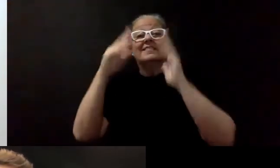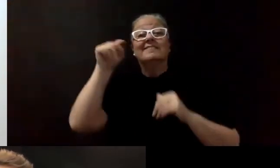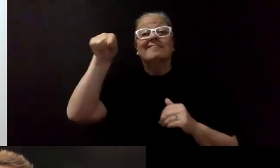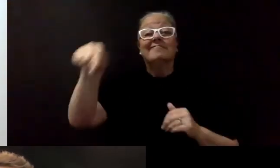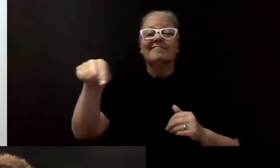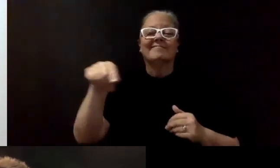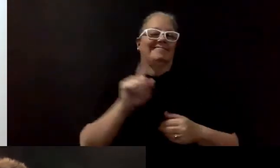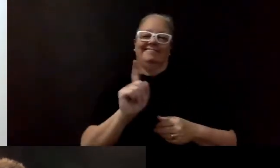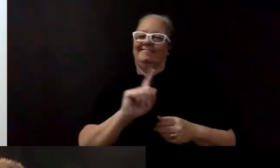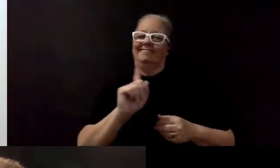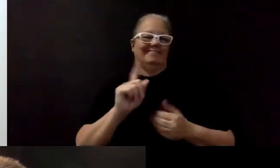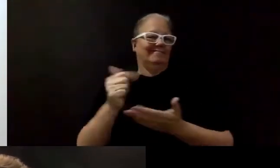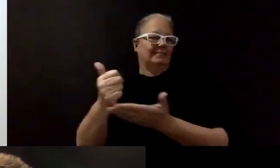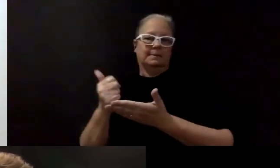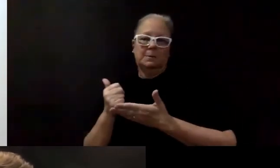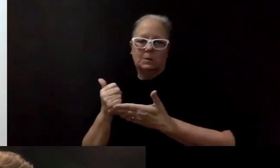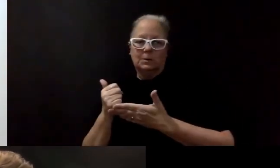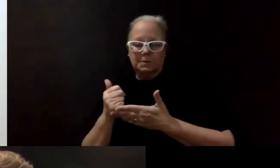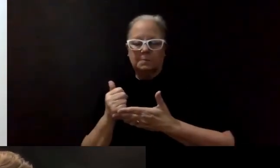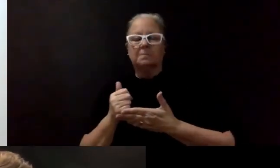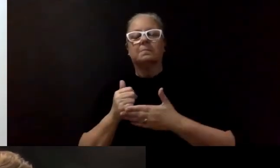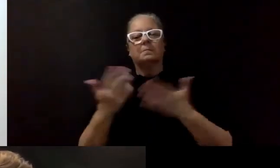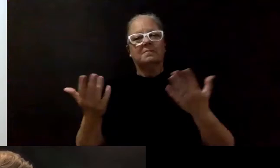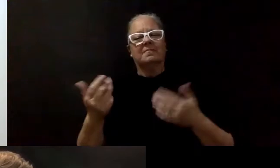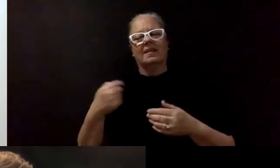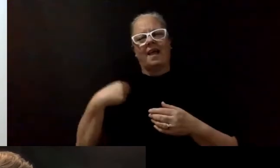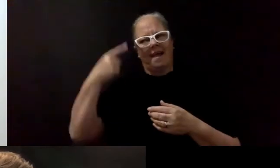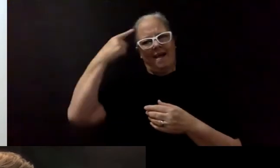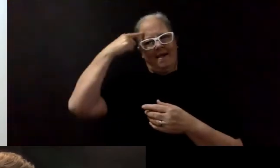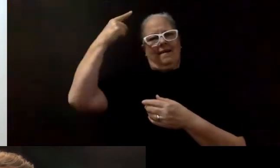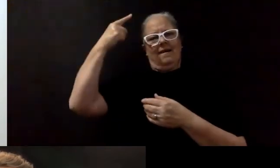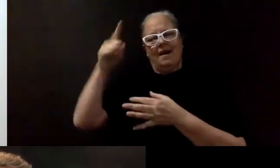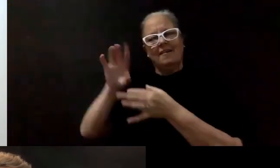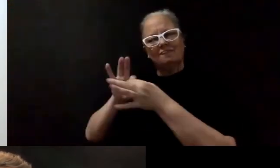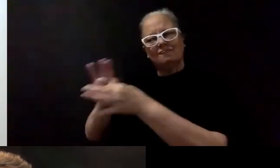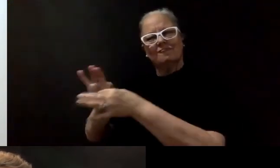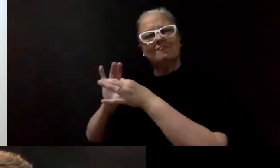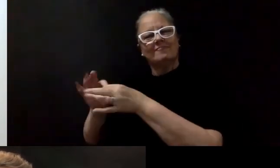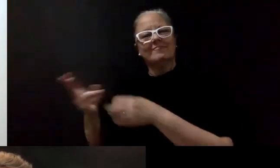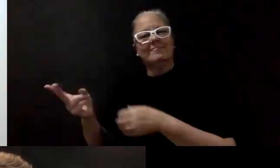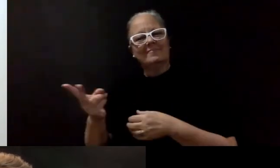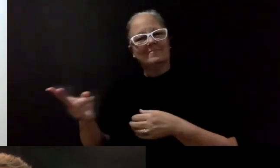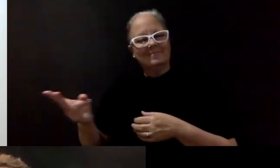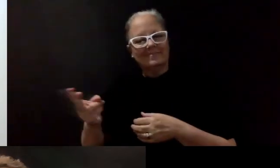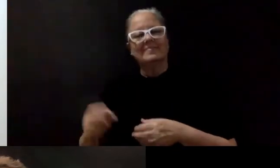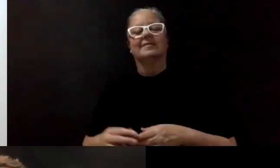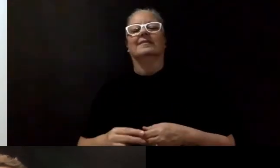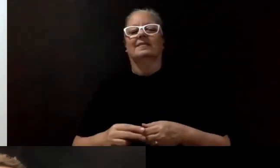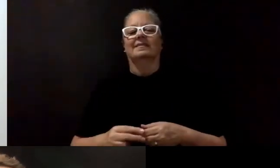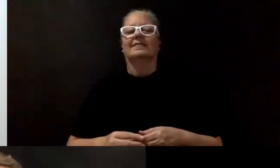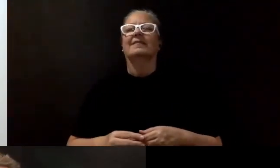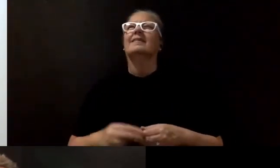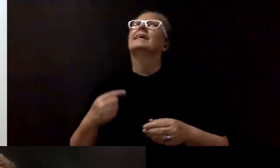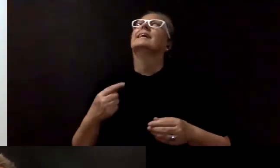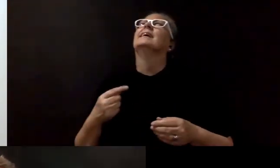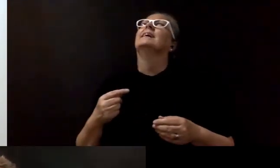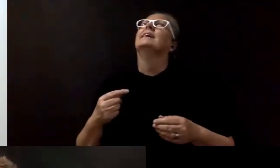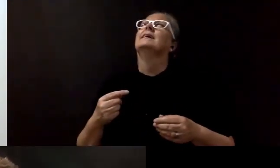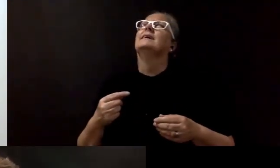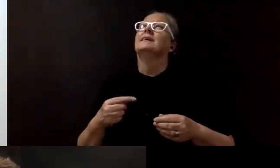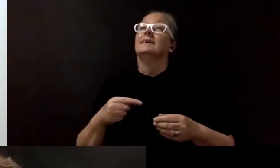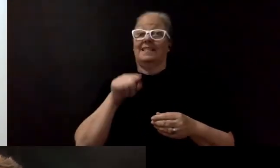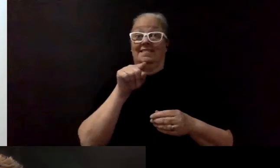where they were at. And the most incredible thing happened just after that night. Oh, sorry, no, it was during that